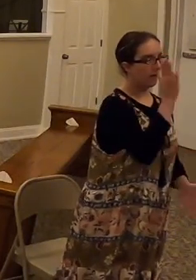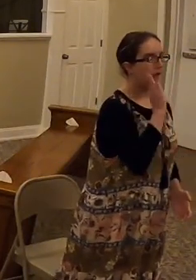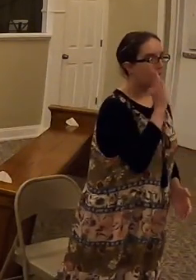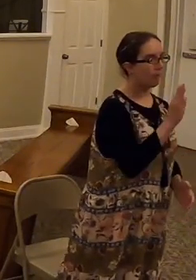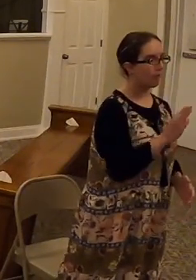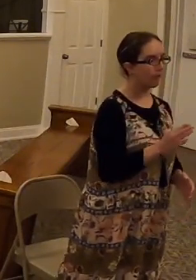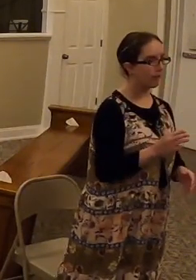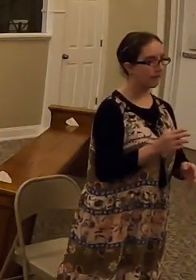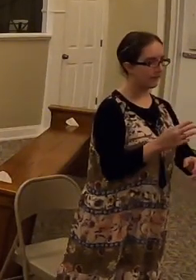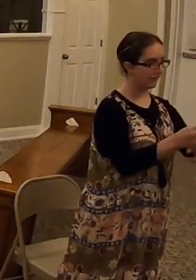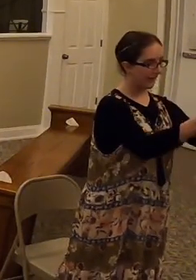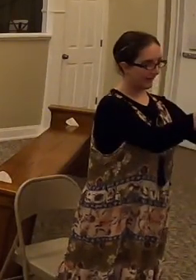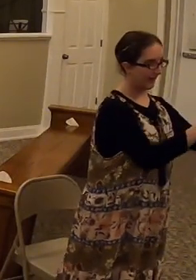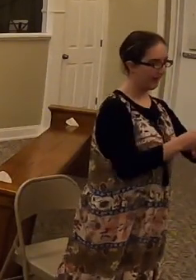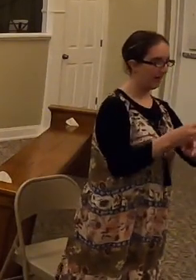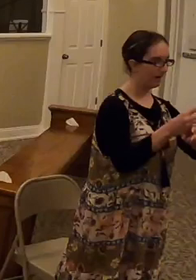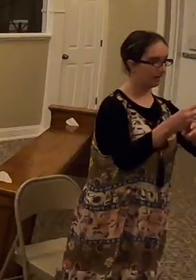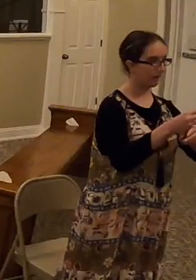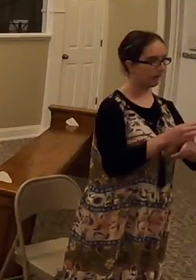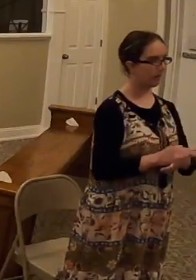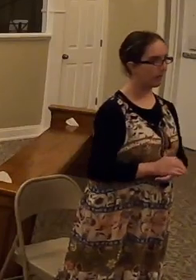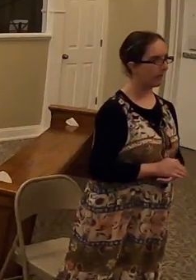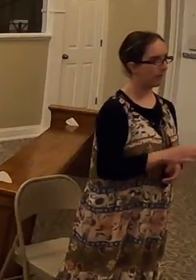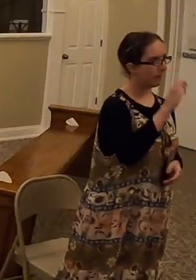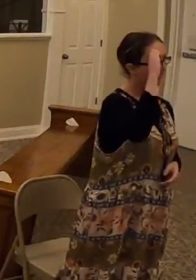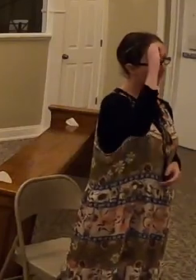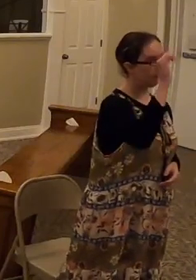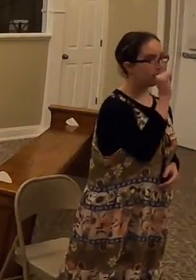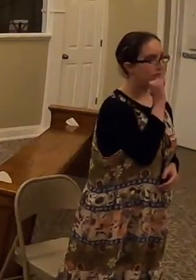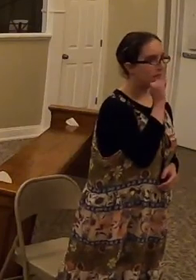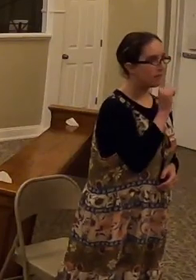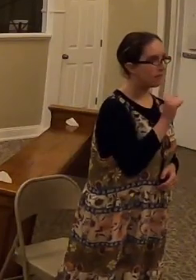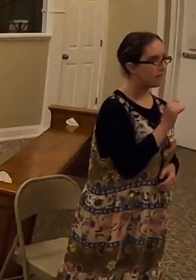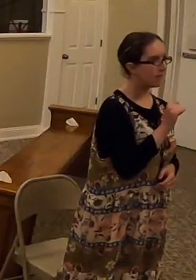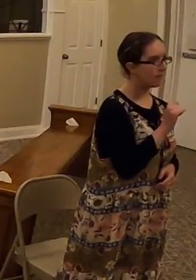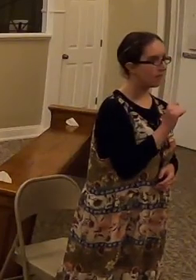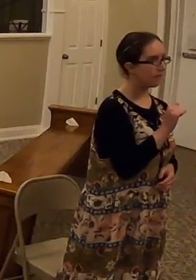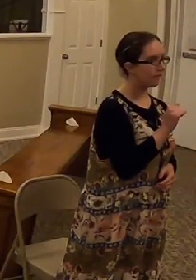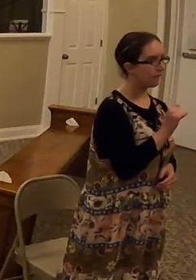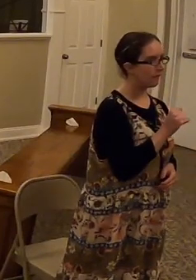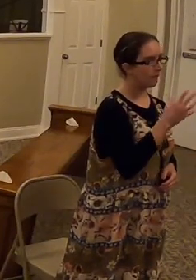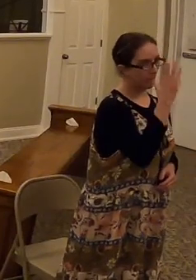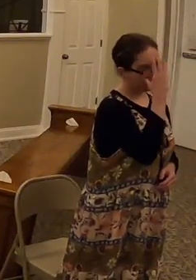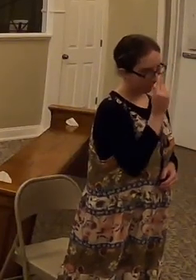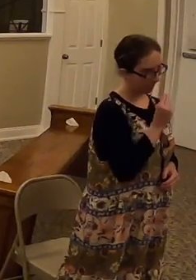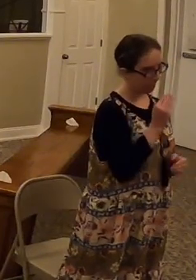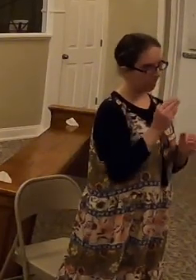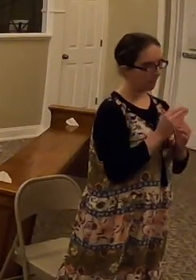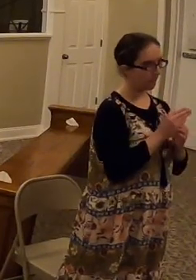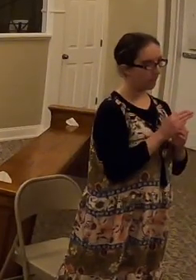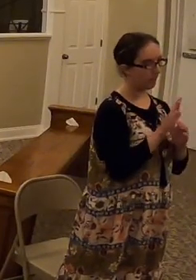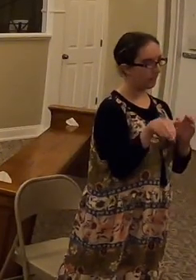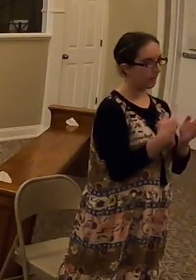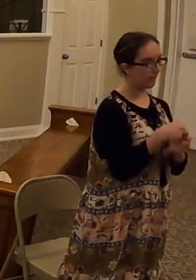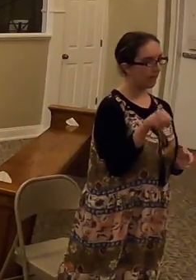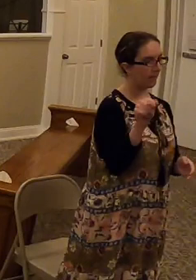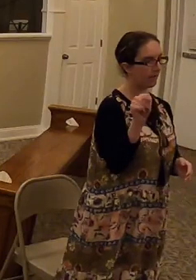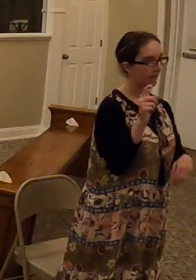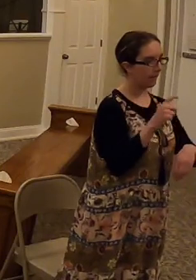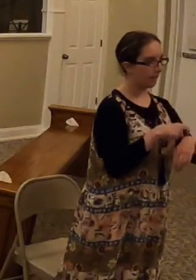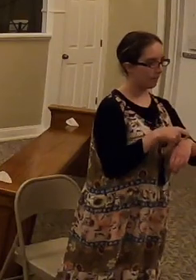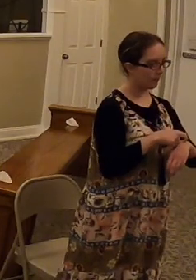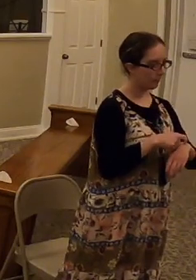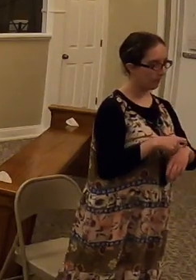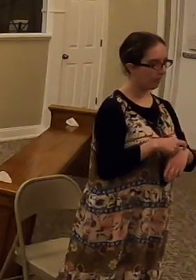would undertake, amen. He's just basically sleeping most of the time now. He's, of